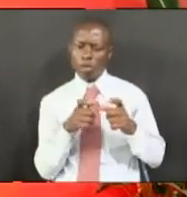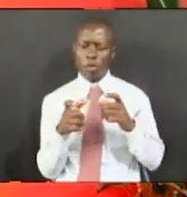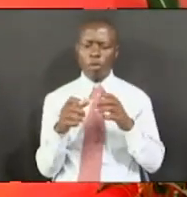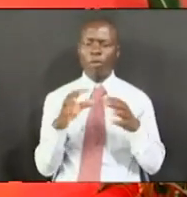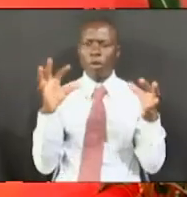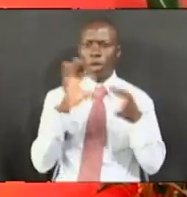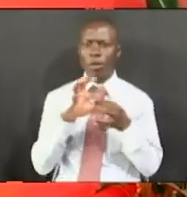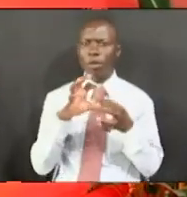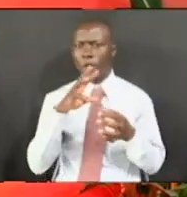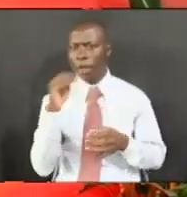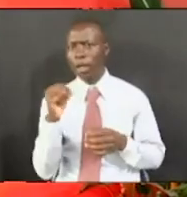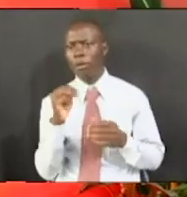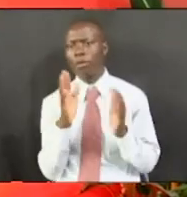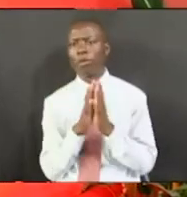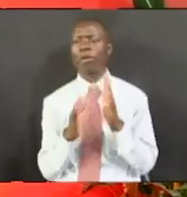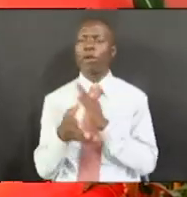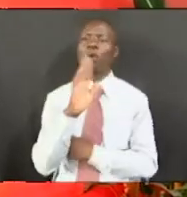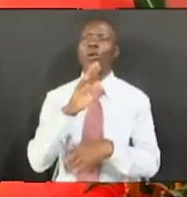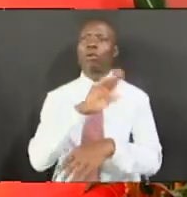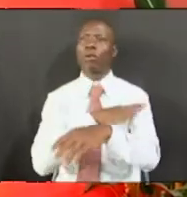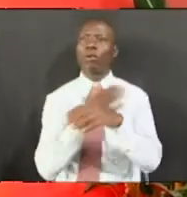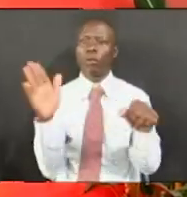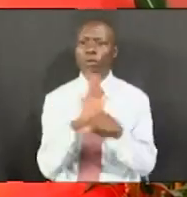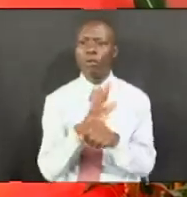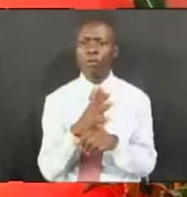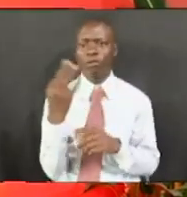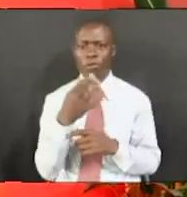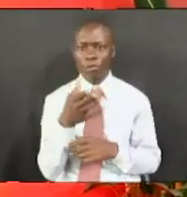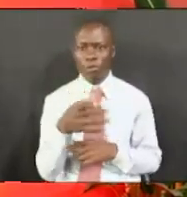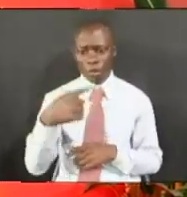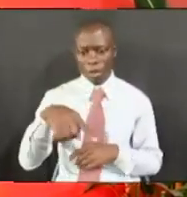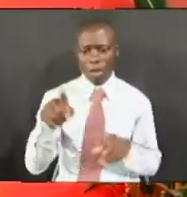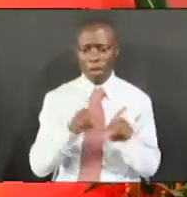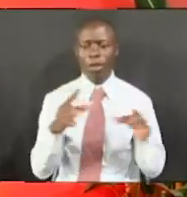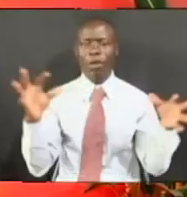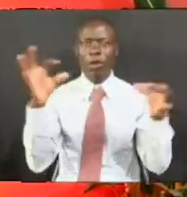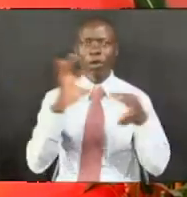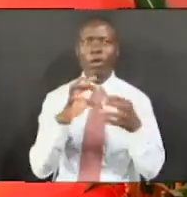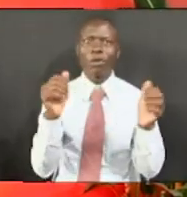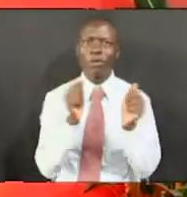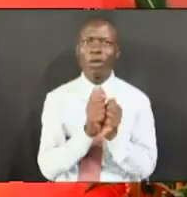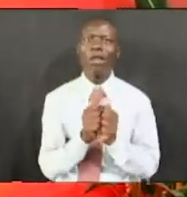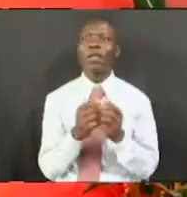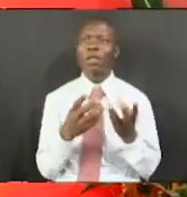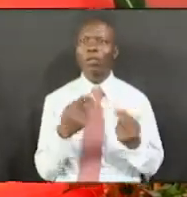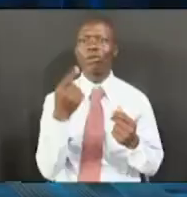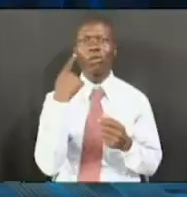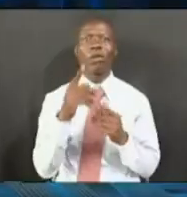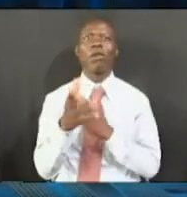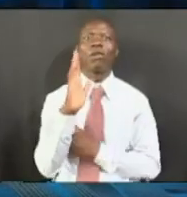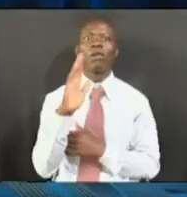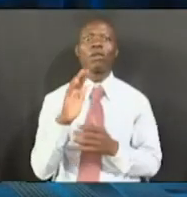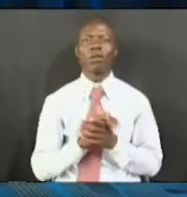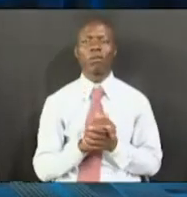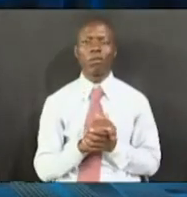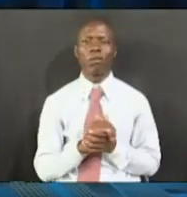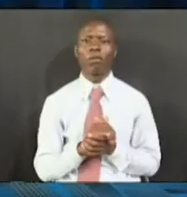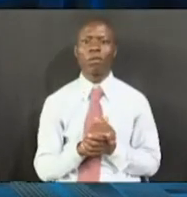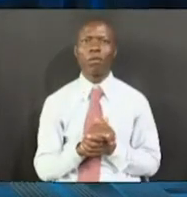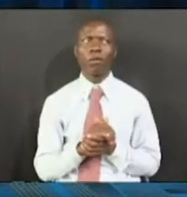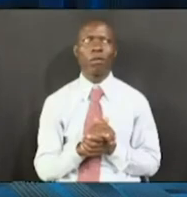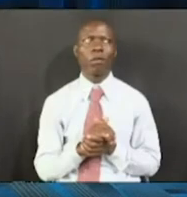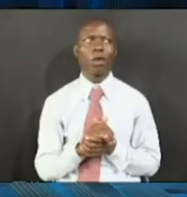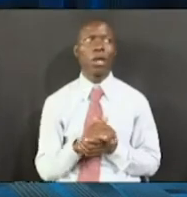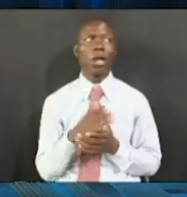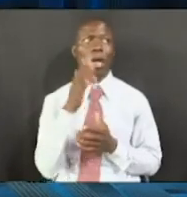so powerful. Powerful is the preacher who is connected to the source of power. Hey, this